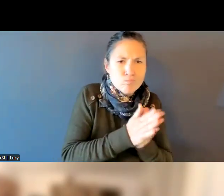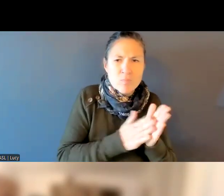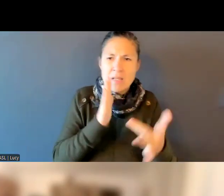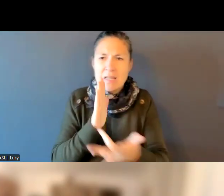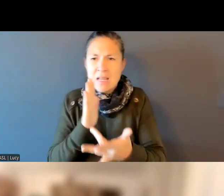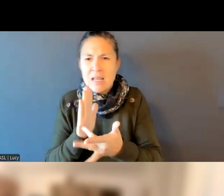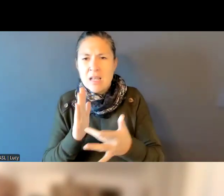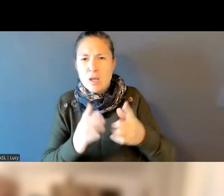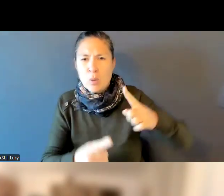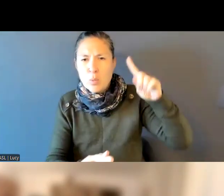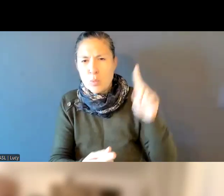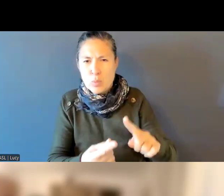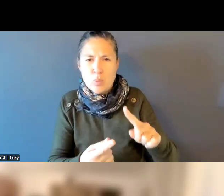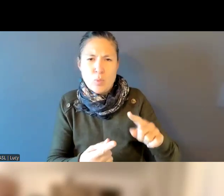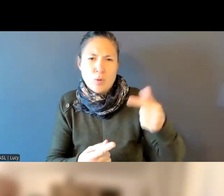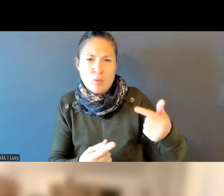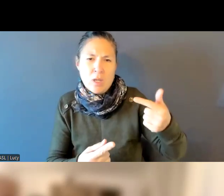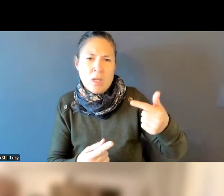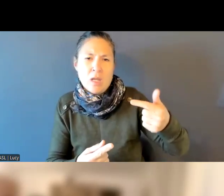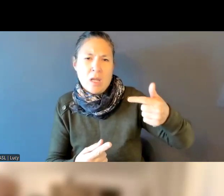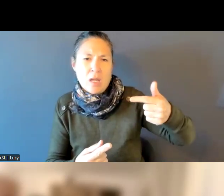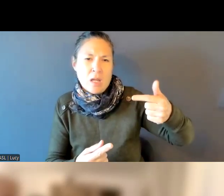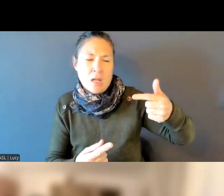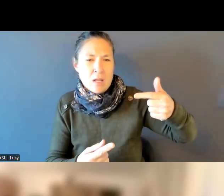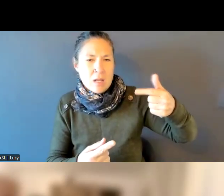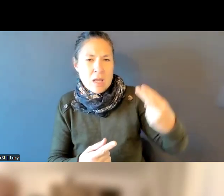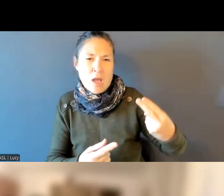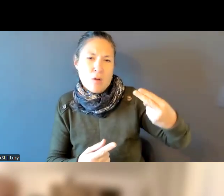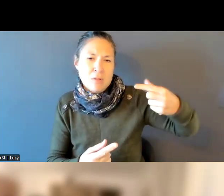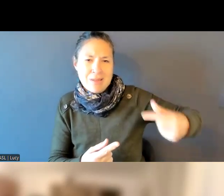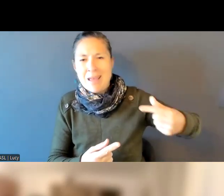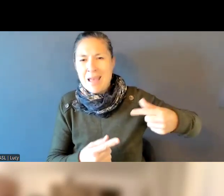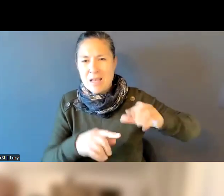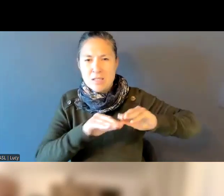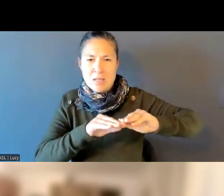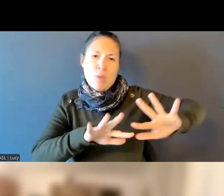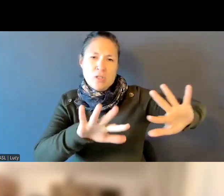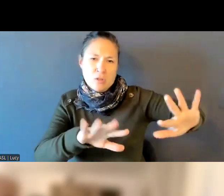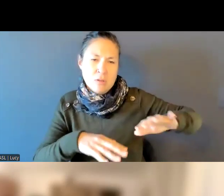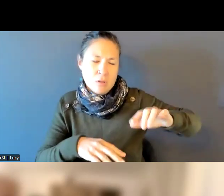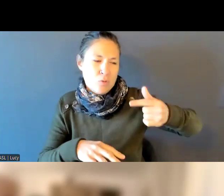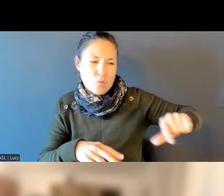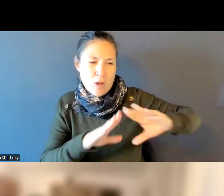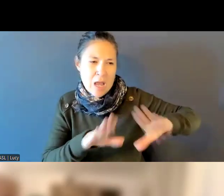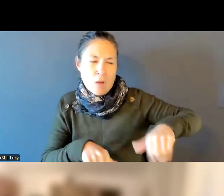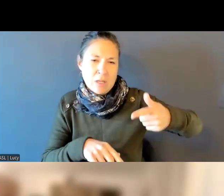reducing greenhouse gas emissions. I'll say a little bit more about what that could look like. as I go